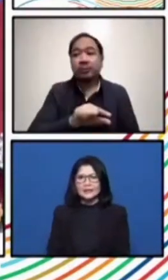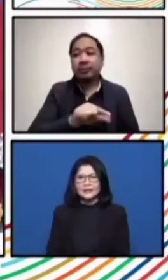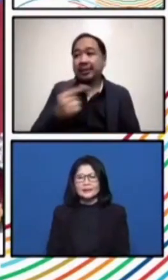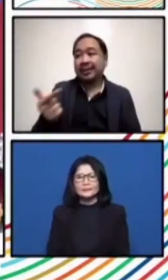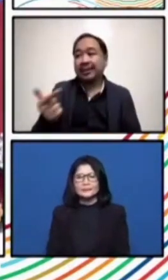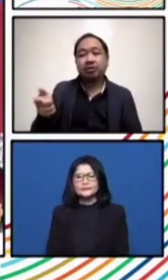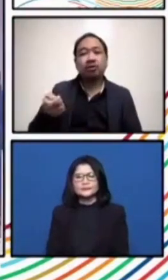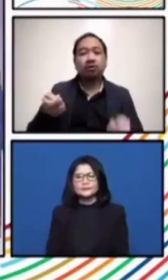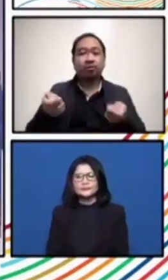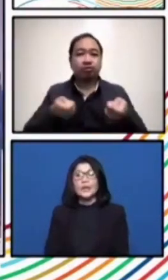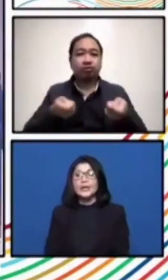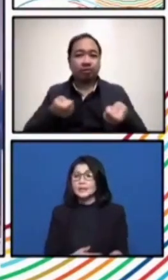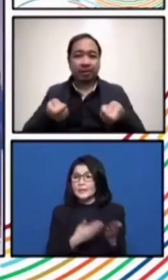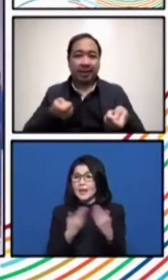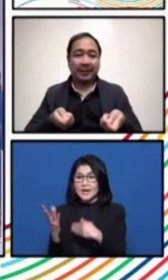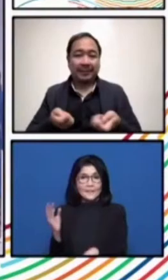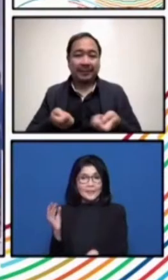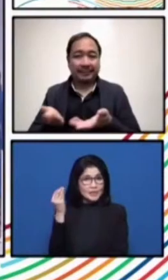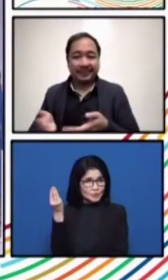much